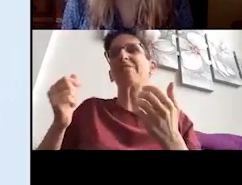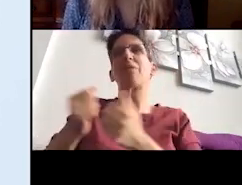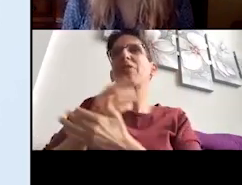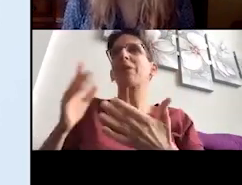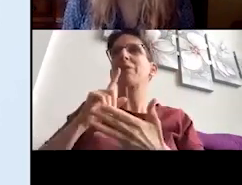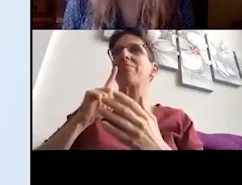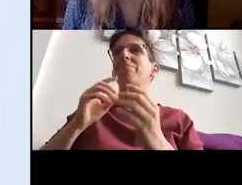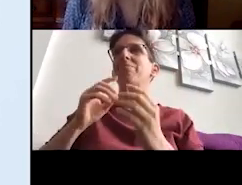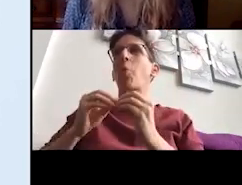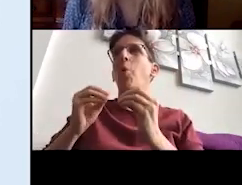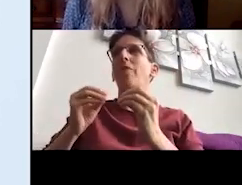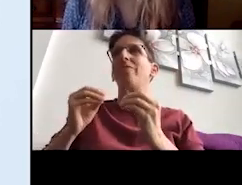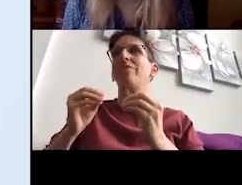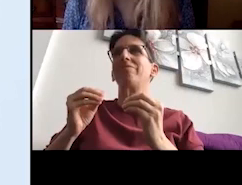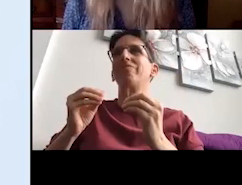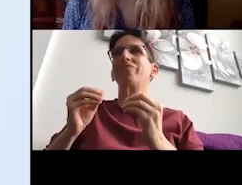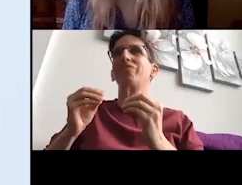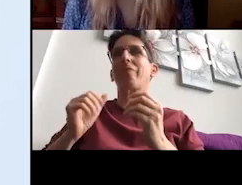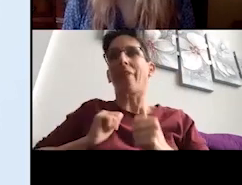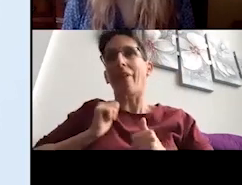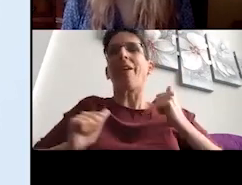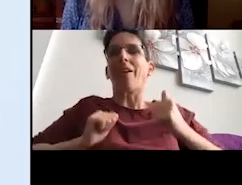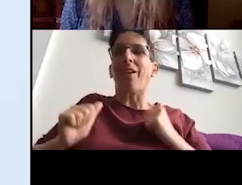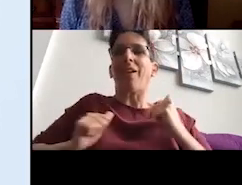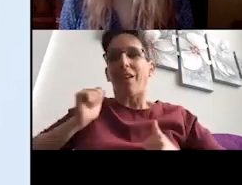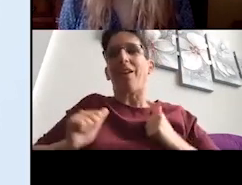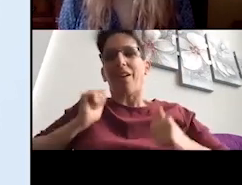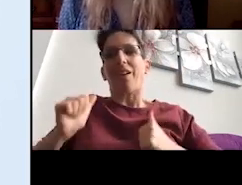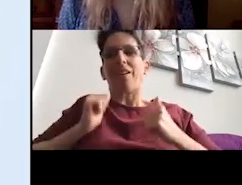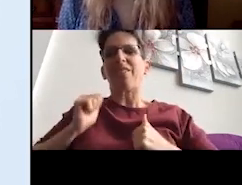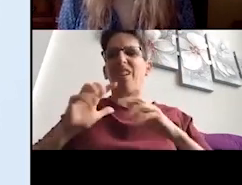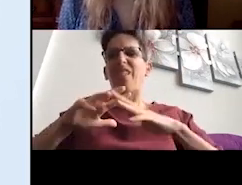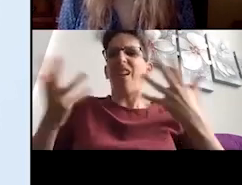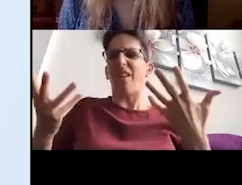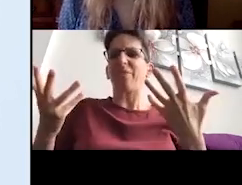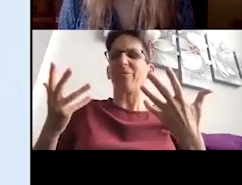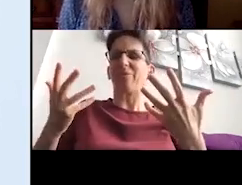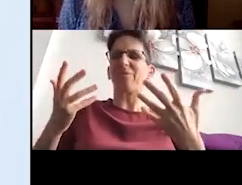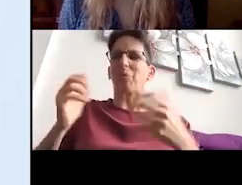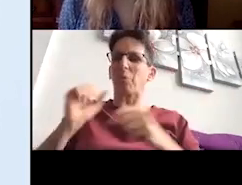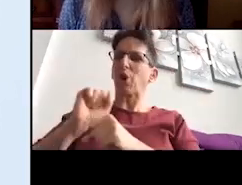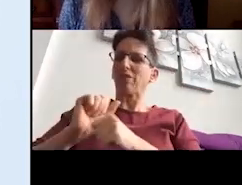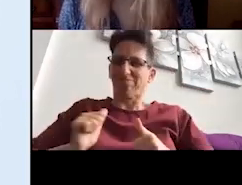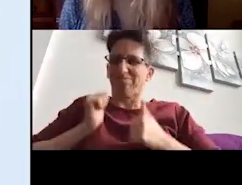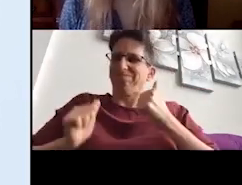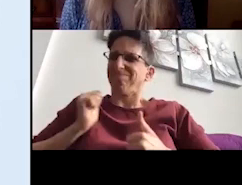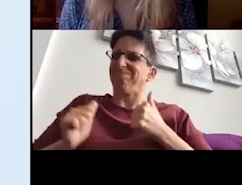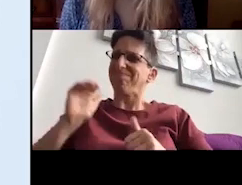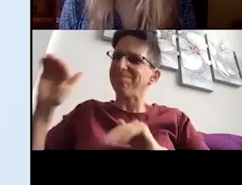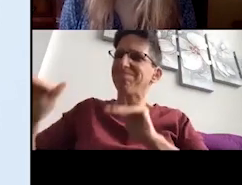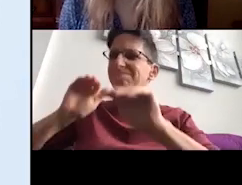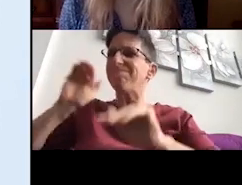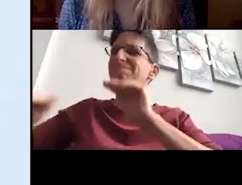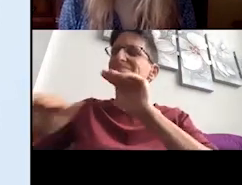read typer, someone to take notes and everything. It was more, I had to do a lot of extra work myself just to